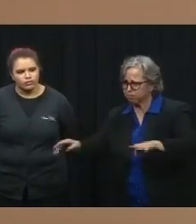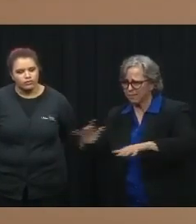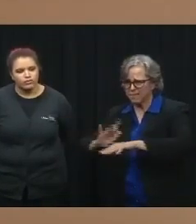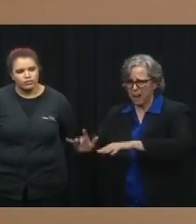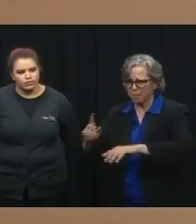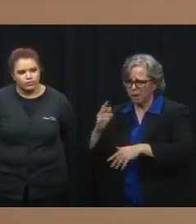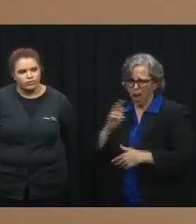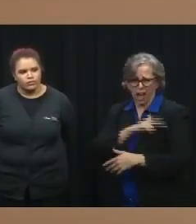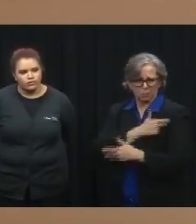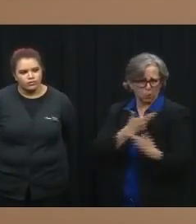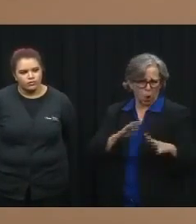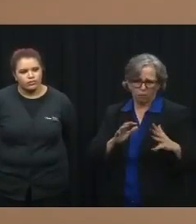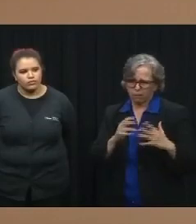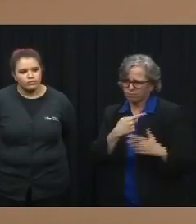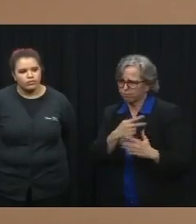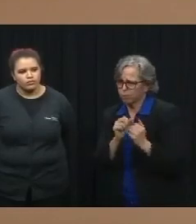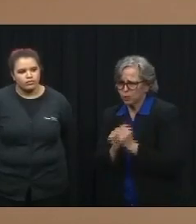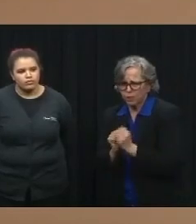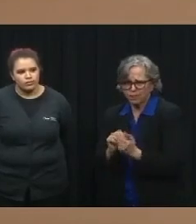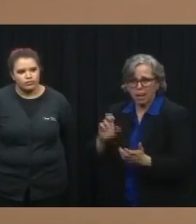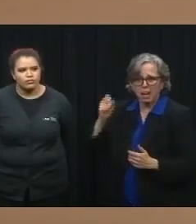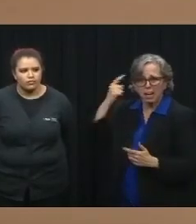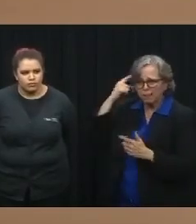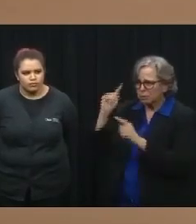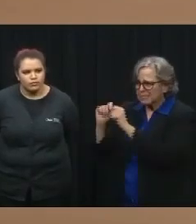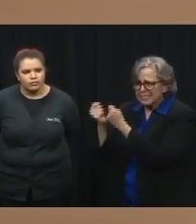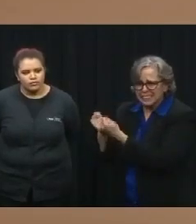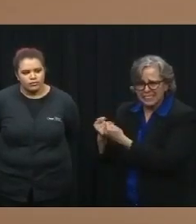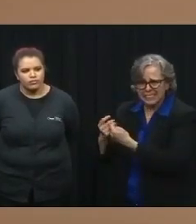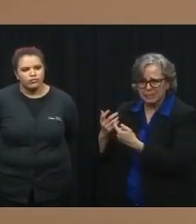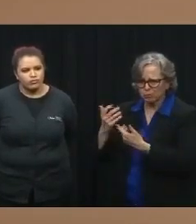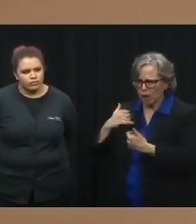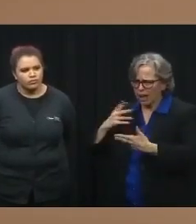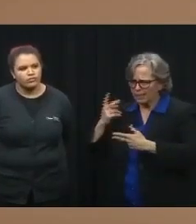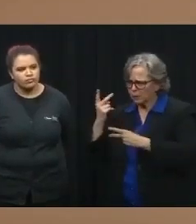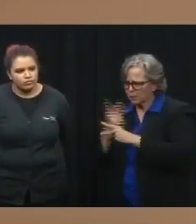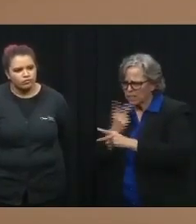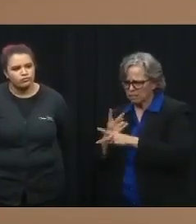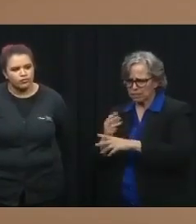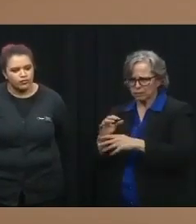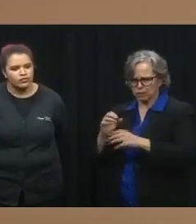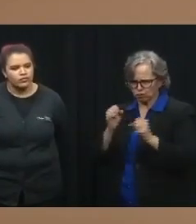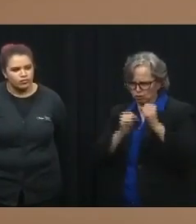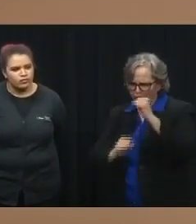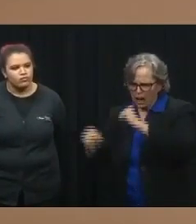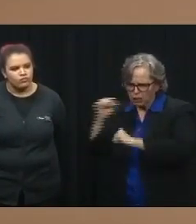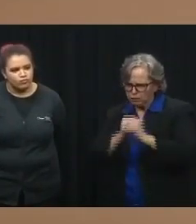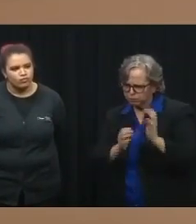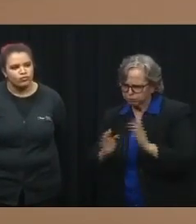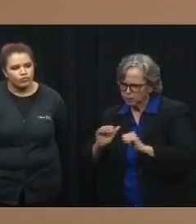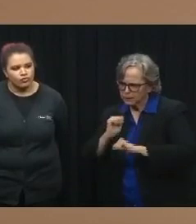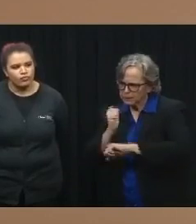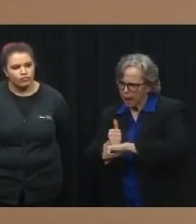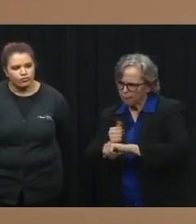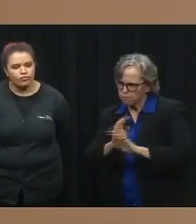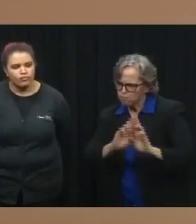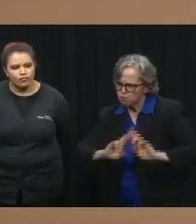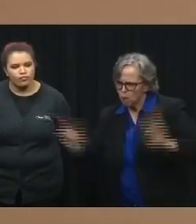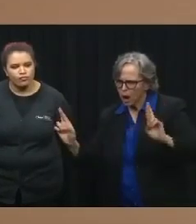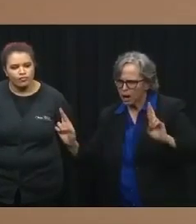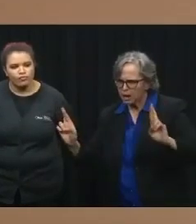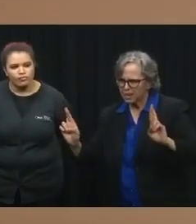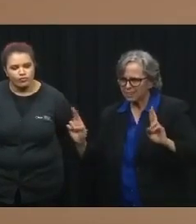team. They're putting together a whole strategy. I'm also talking to other states right now. Unfortunately, I think you're